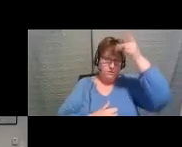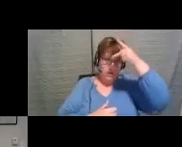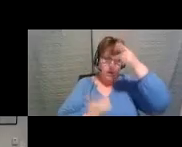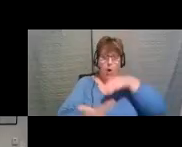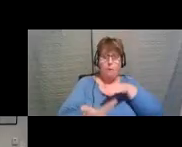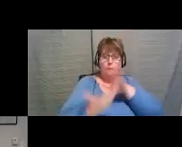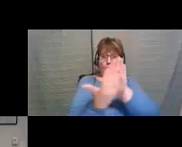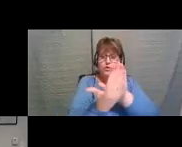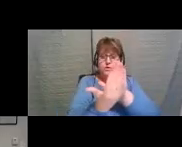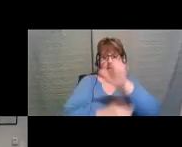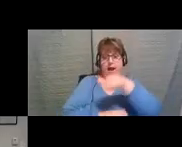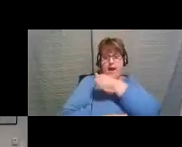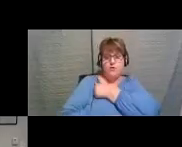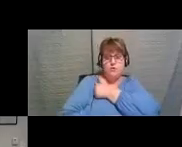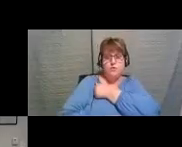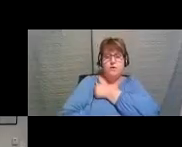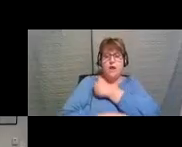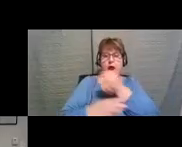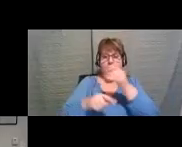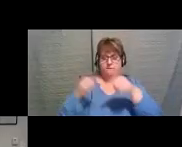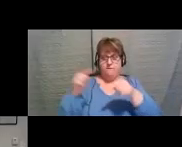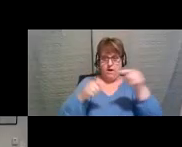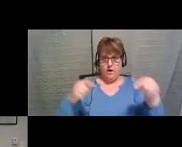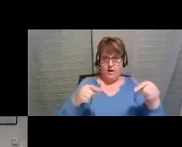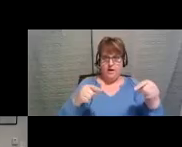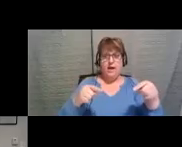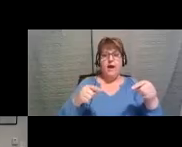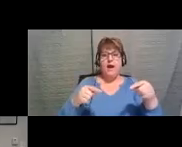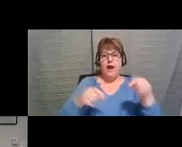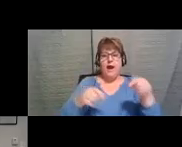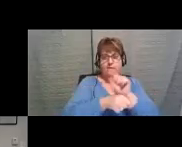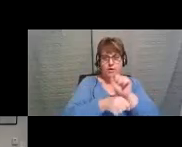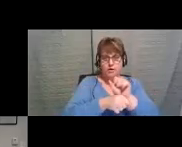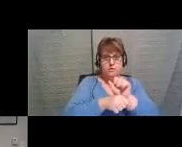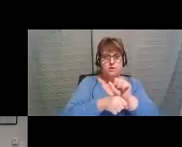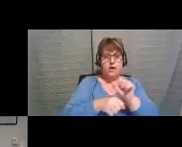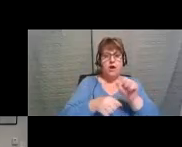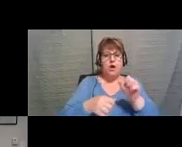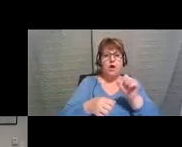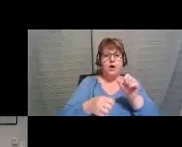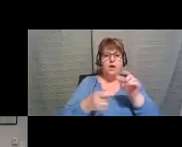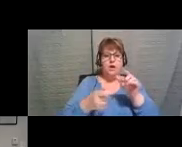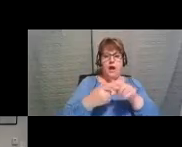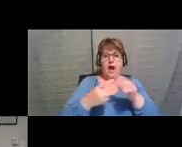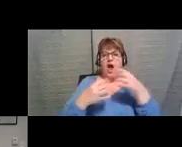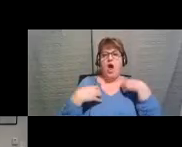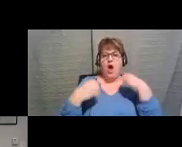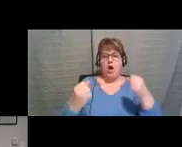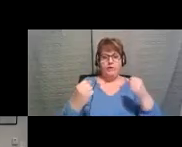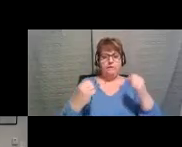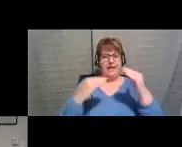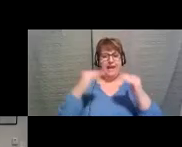approaches, attitudes, and the varied efforts in the areas of health disparities, health inequalities, and community